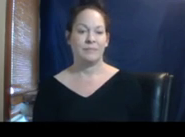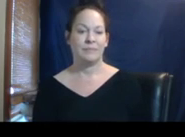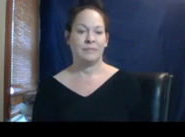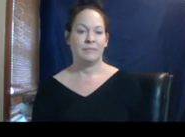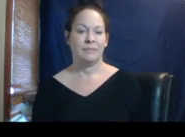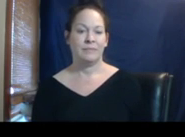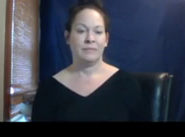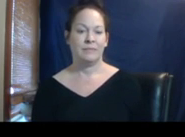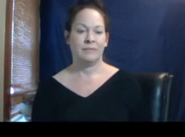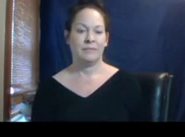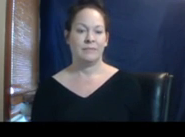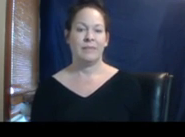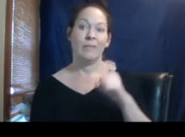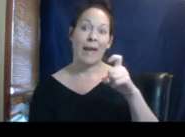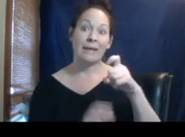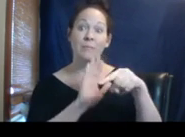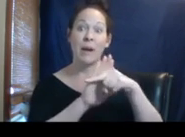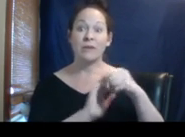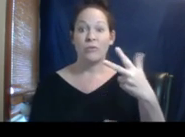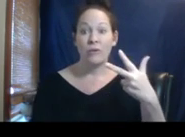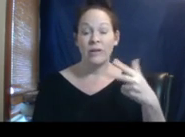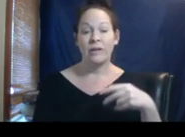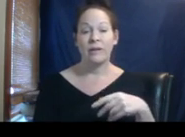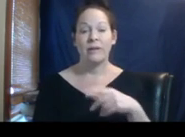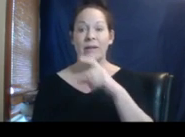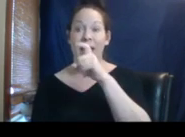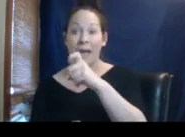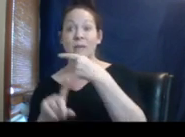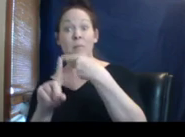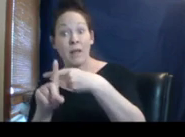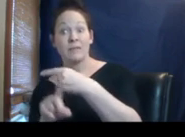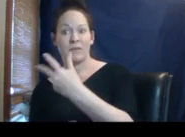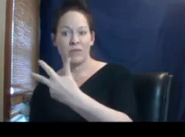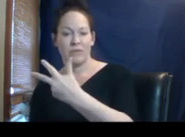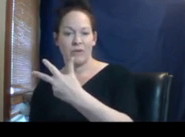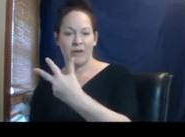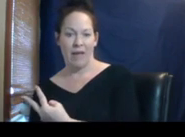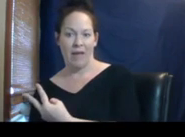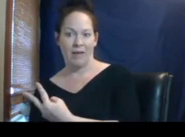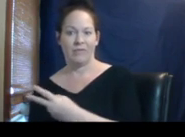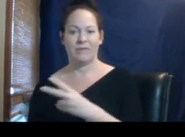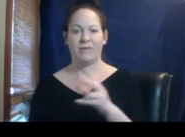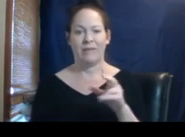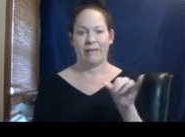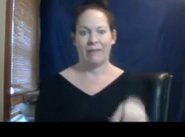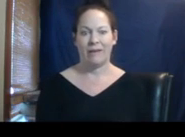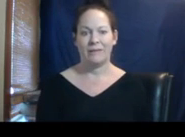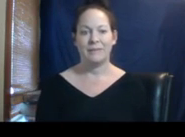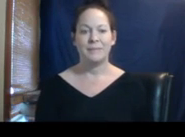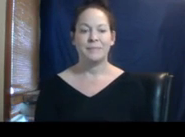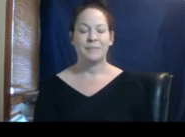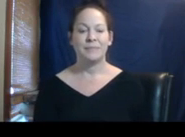minus 3, x plus 3 halves, okay? These will all